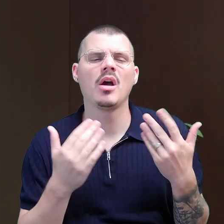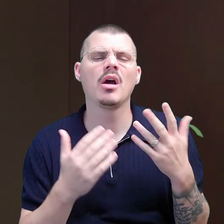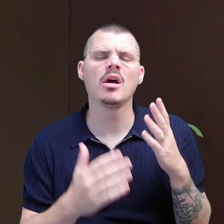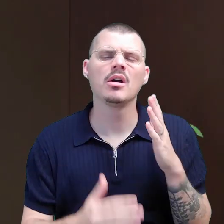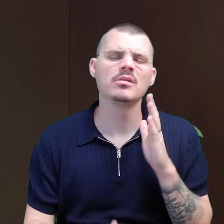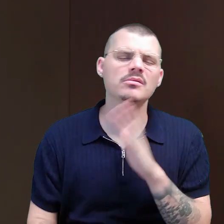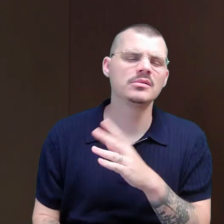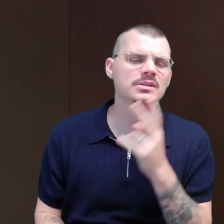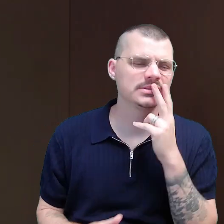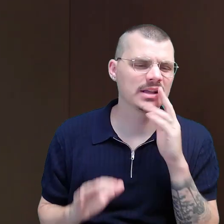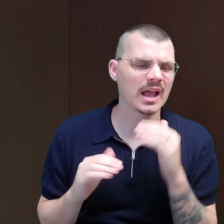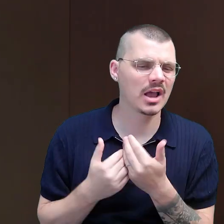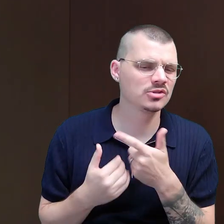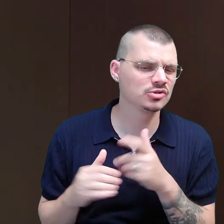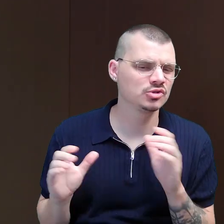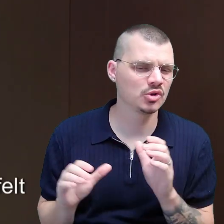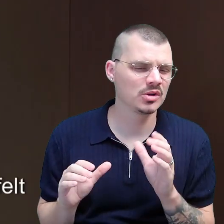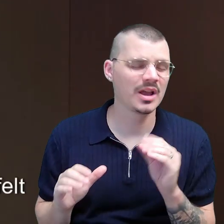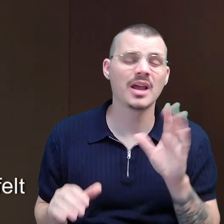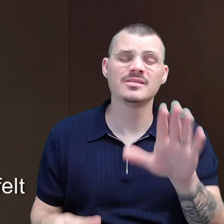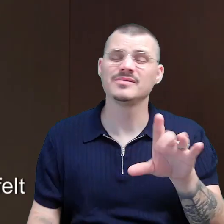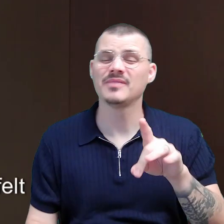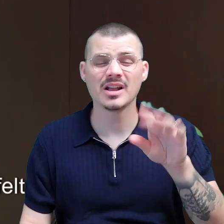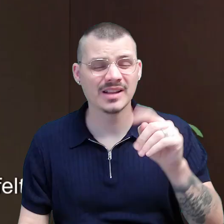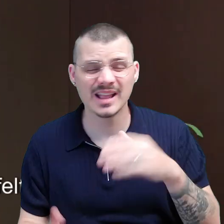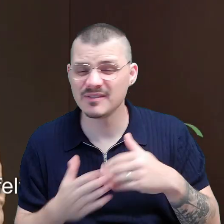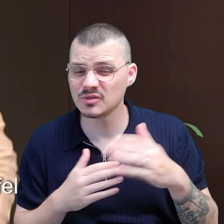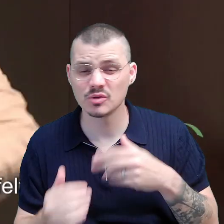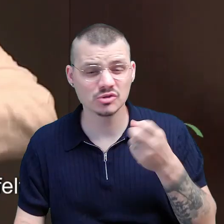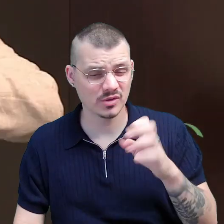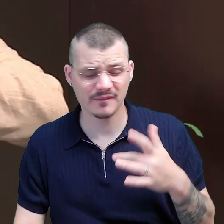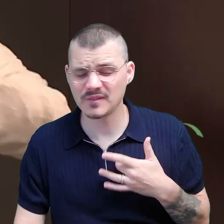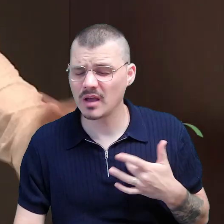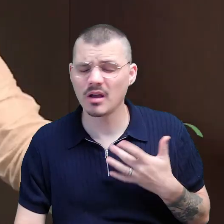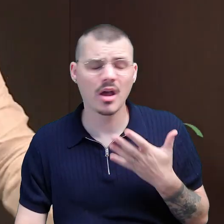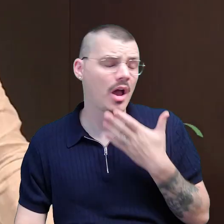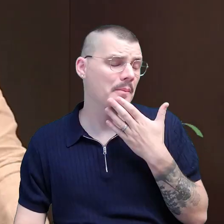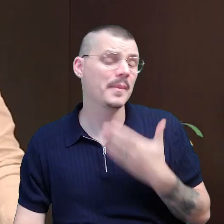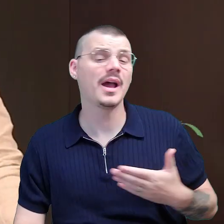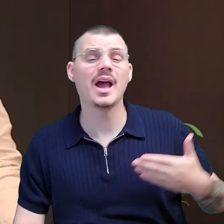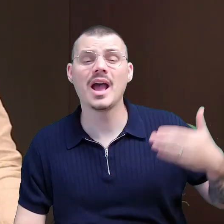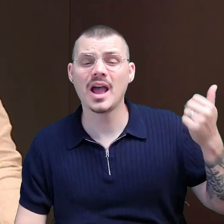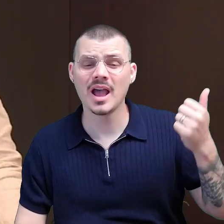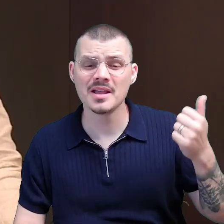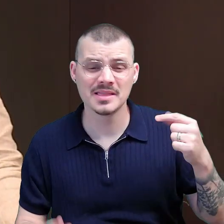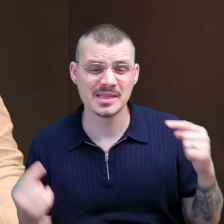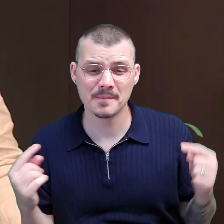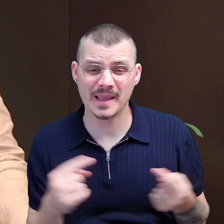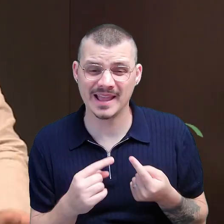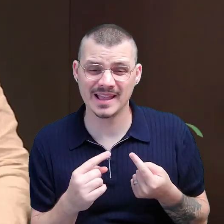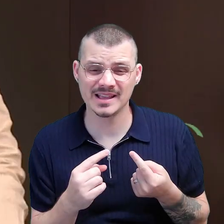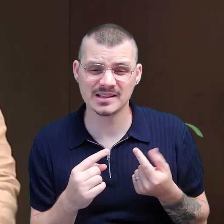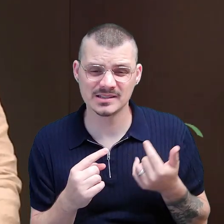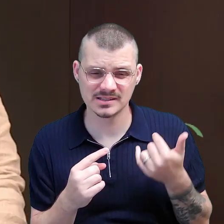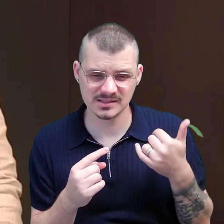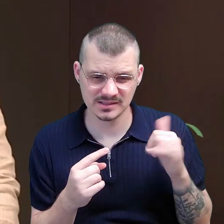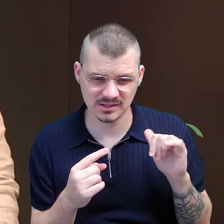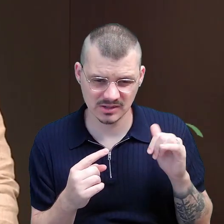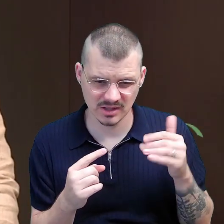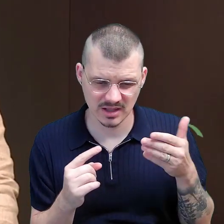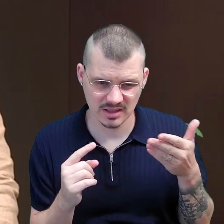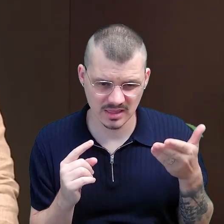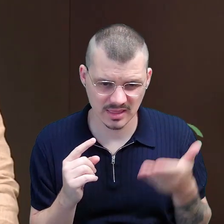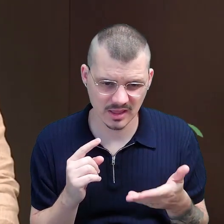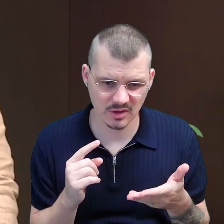We followed up. And it turned out that even though she felt a bajillion% better, the pain wasn't